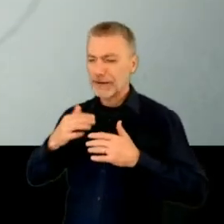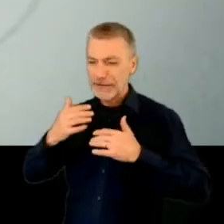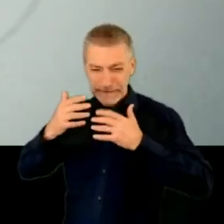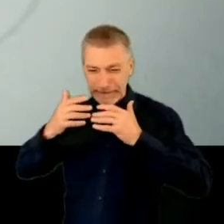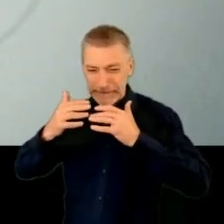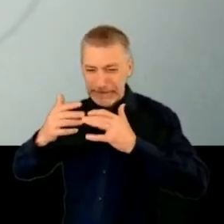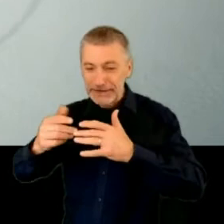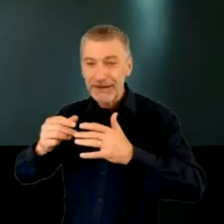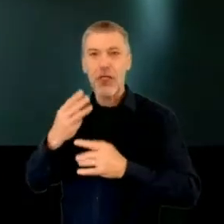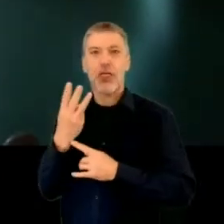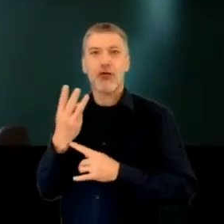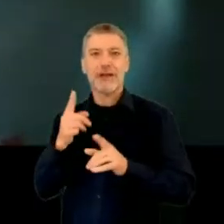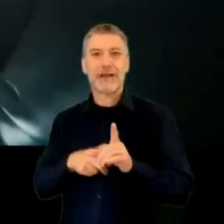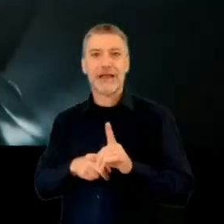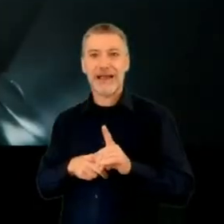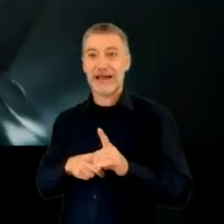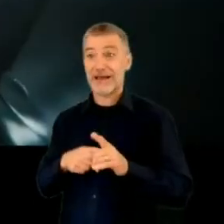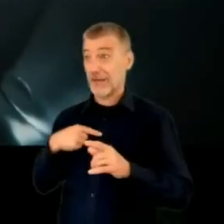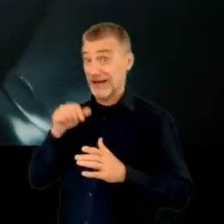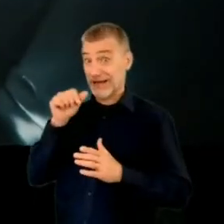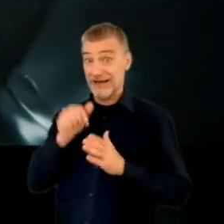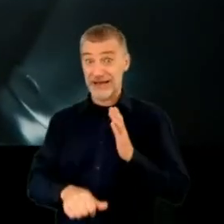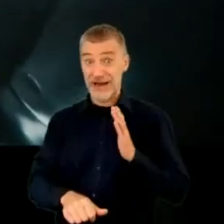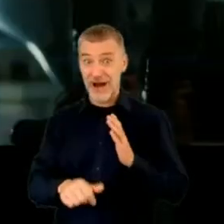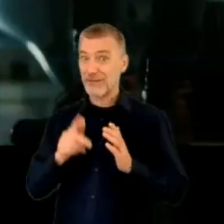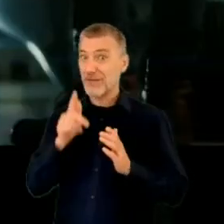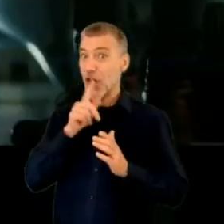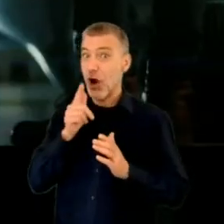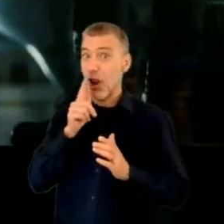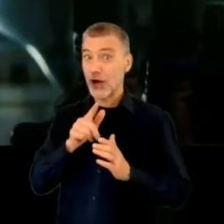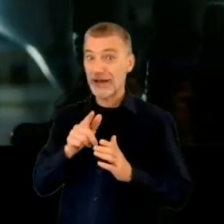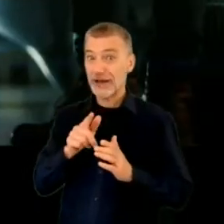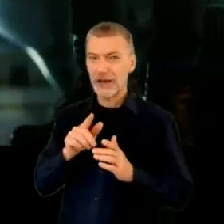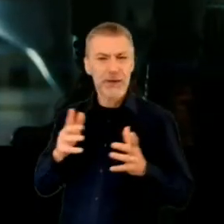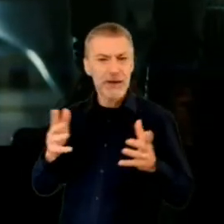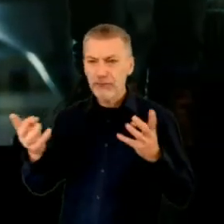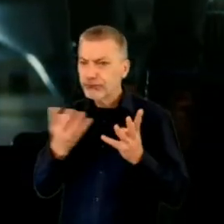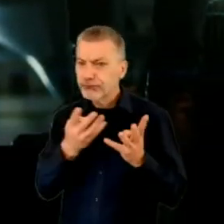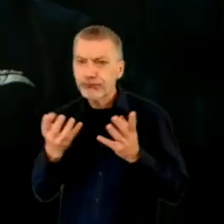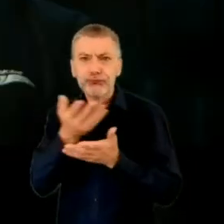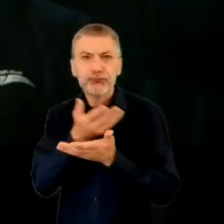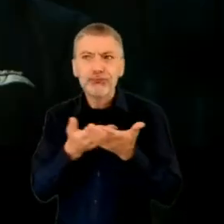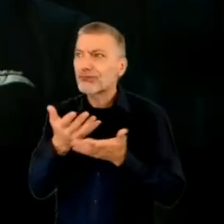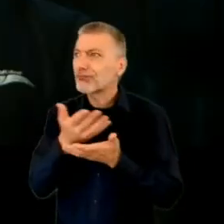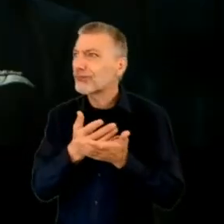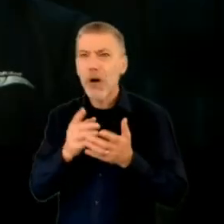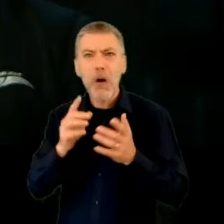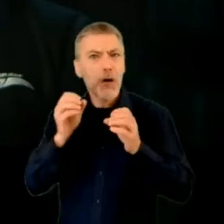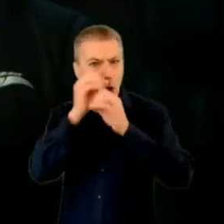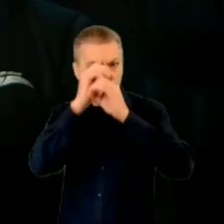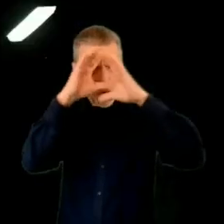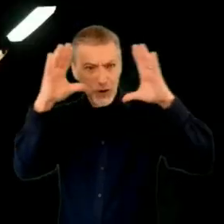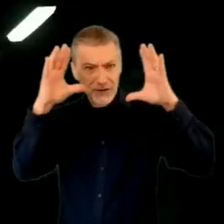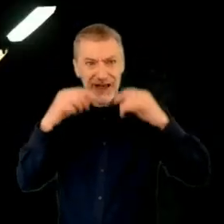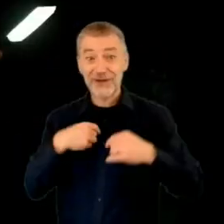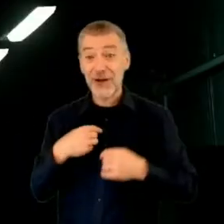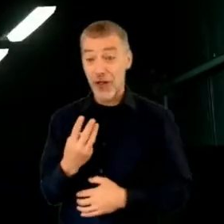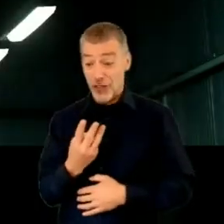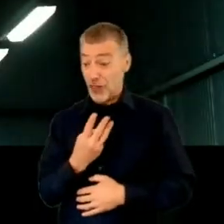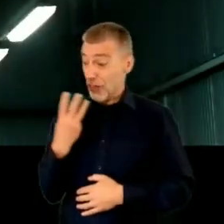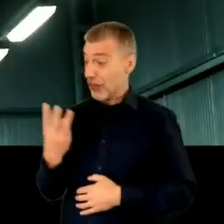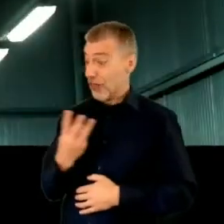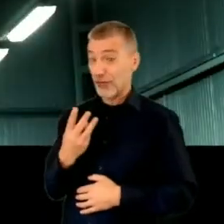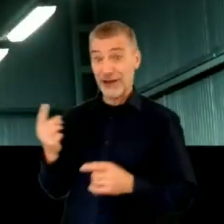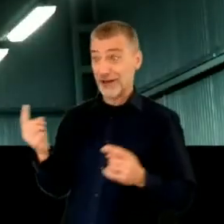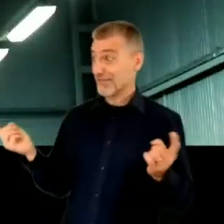the very beginning. Lucky enough to be around when the first people started talking about the concept. It was 3 people walking into this very